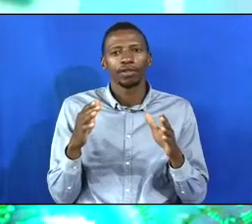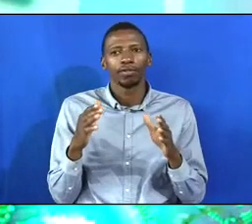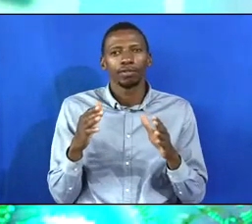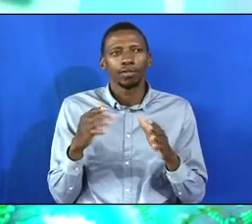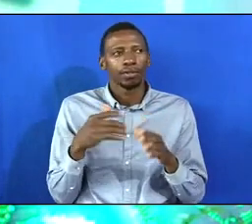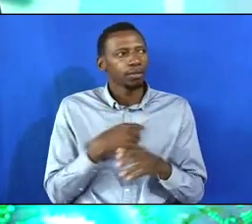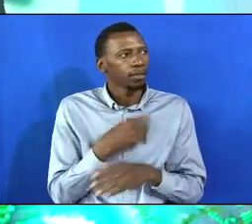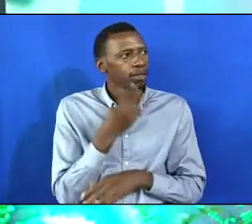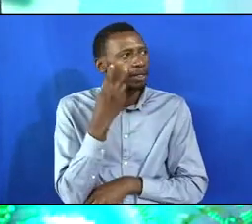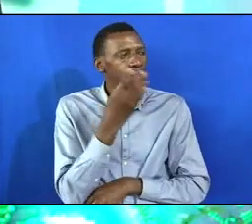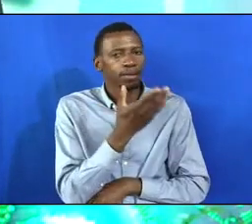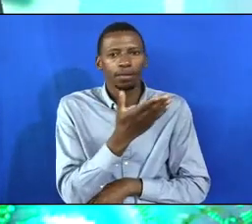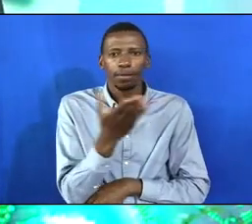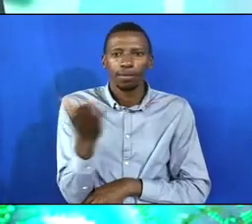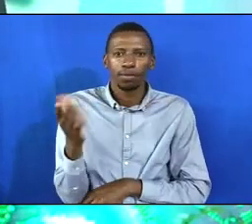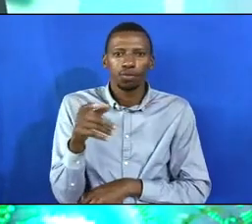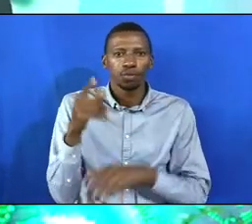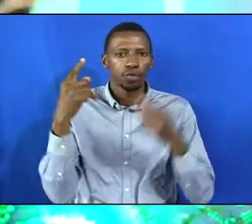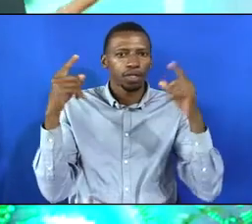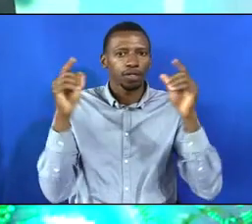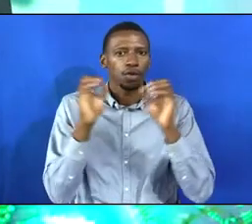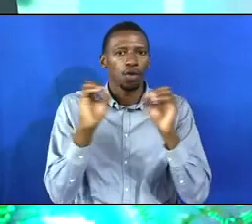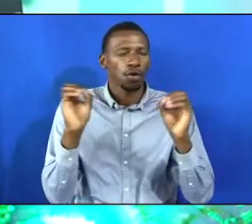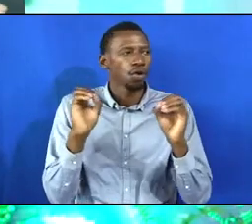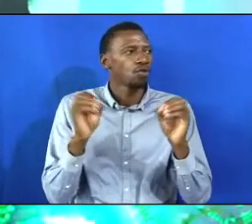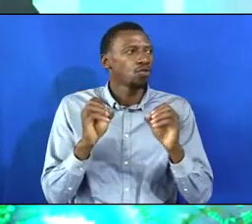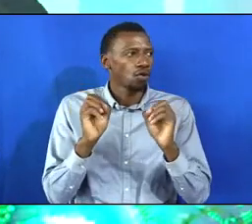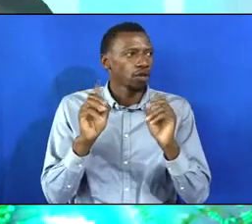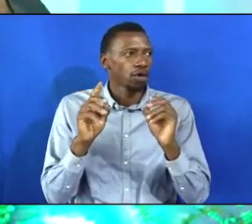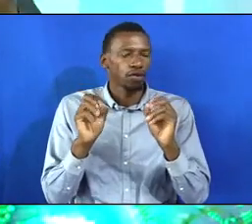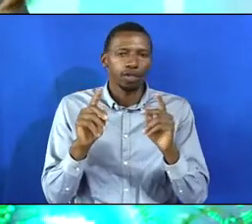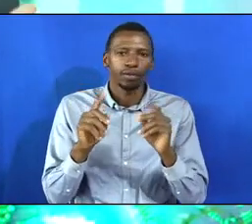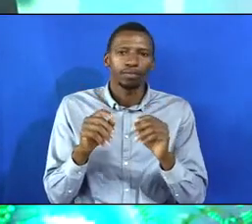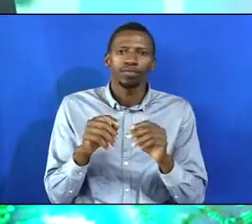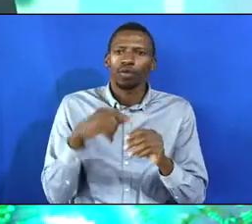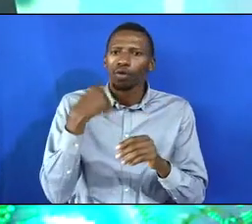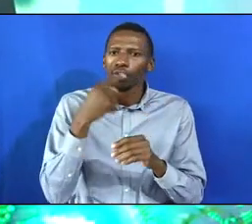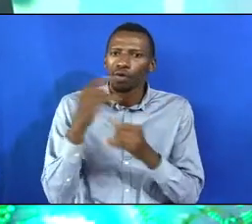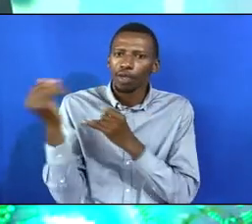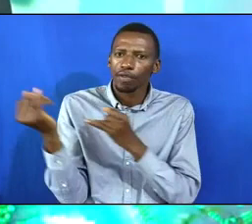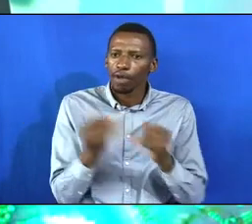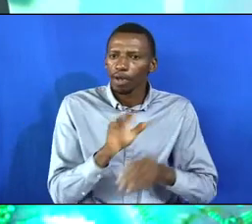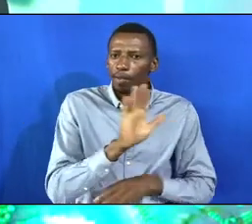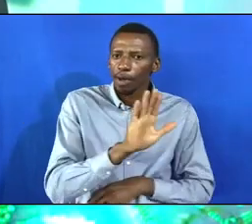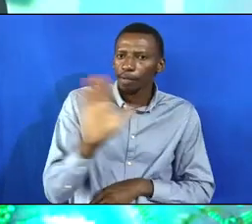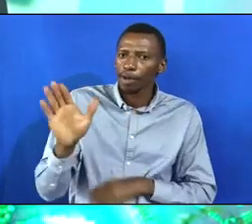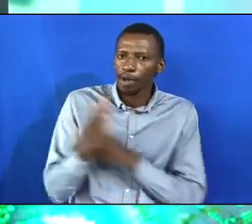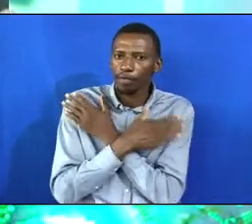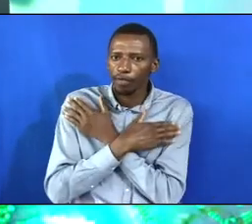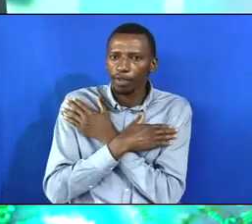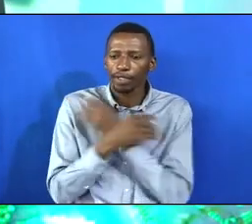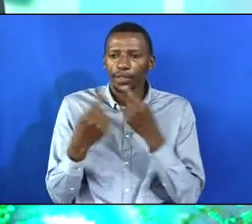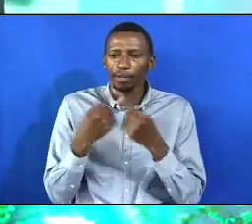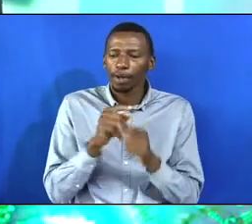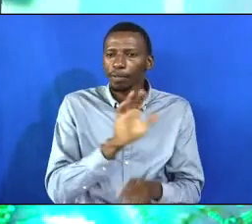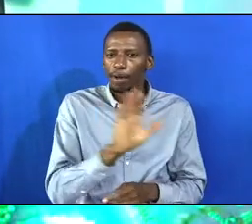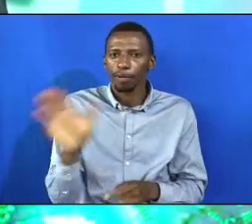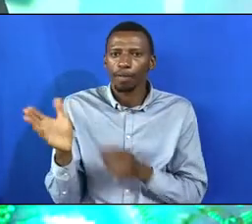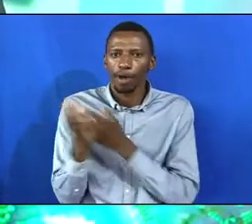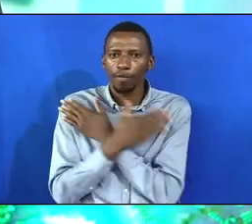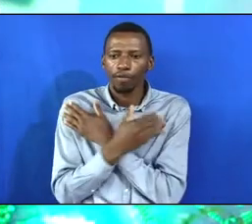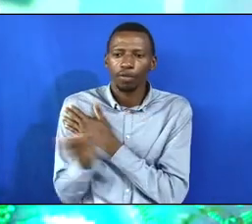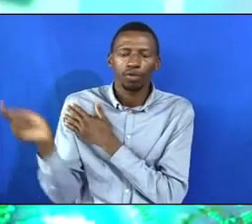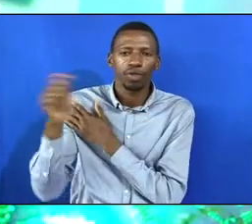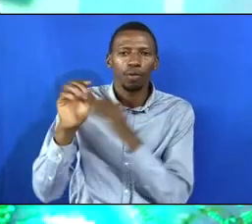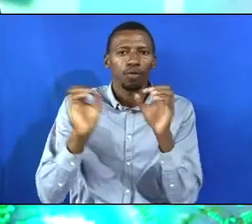It looks like you did not succeed. Okay, how many invited friends, but the friends did not